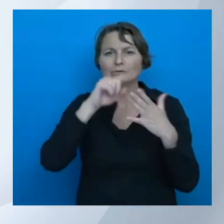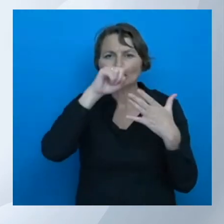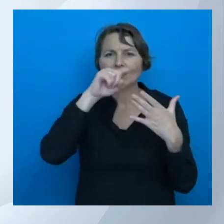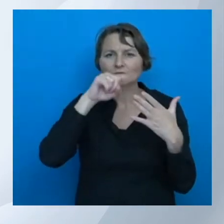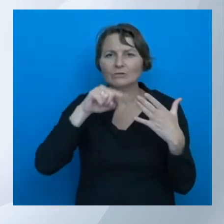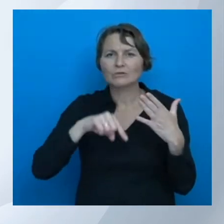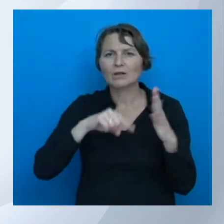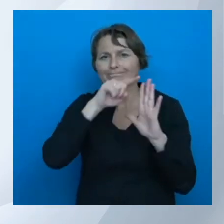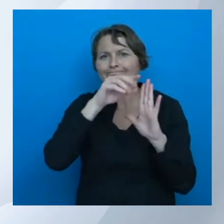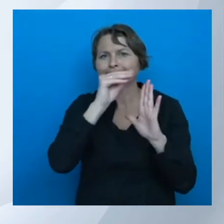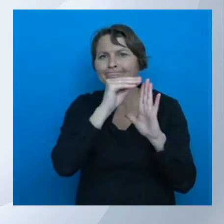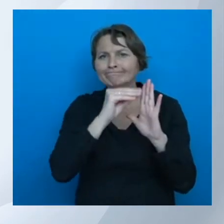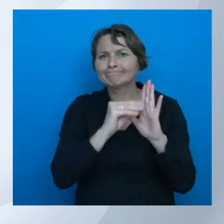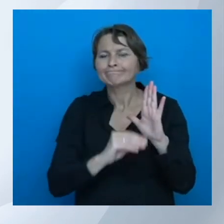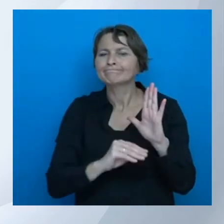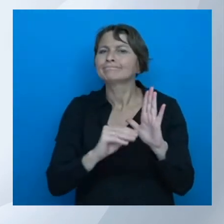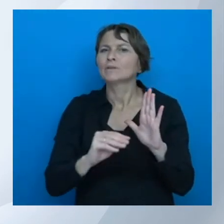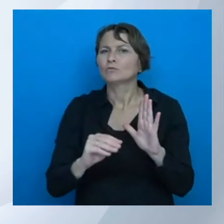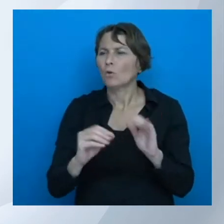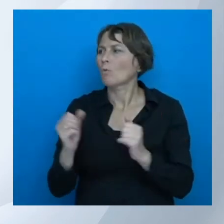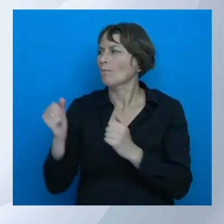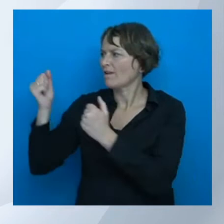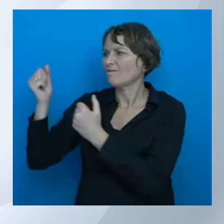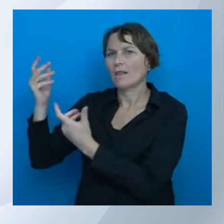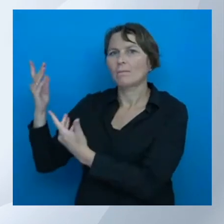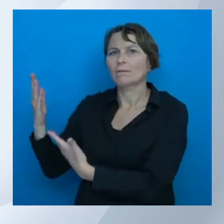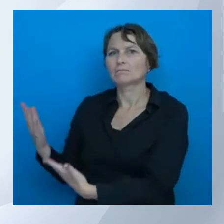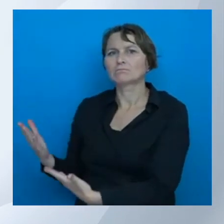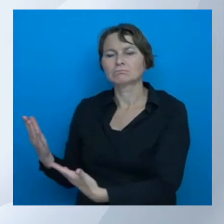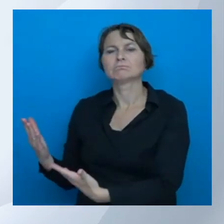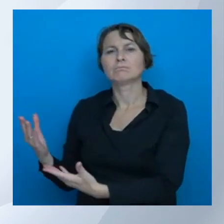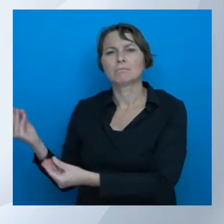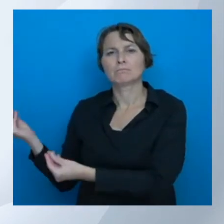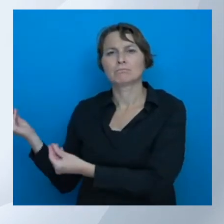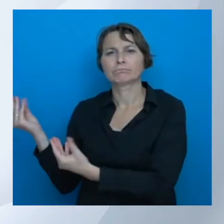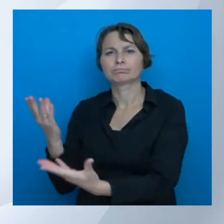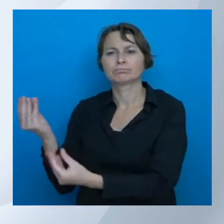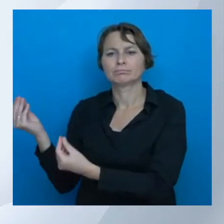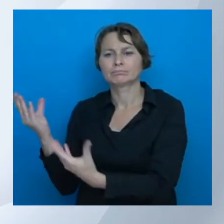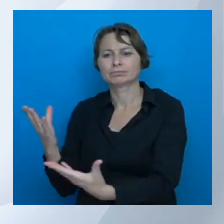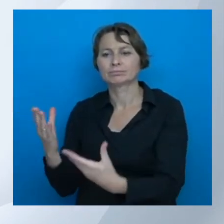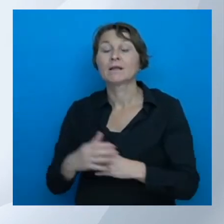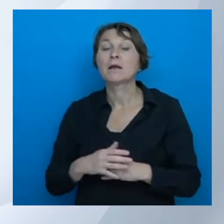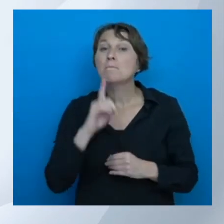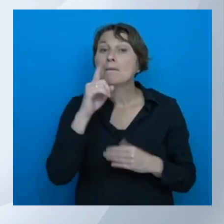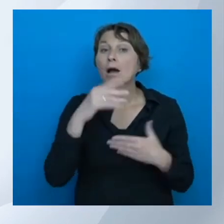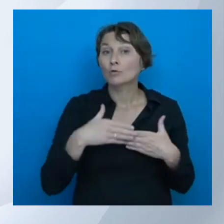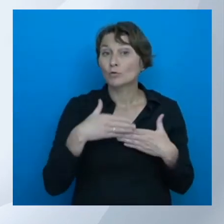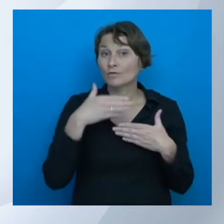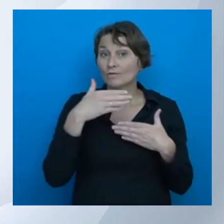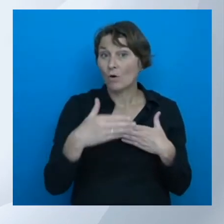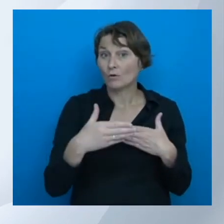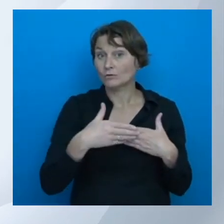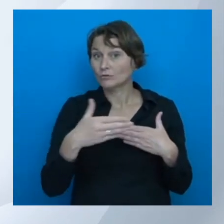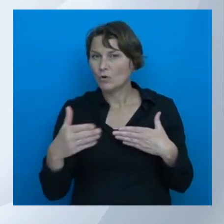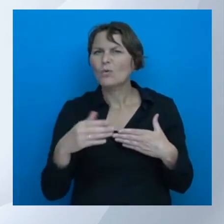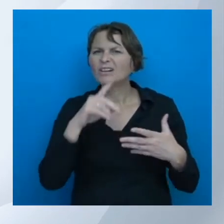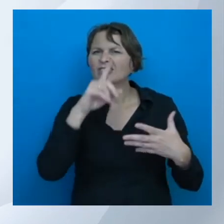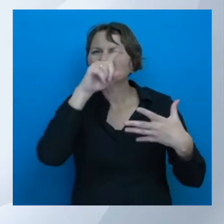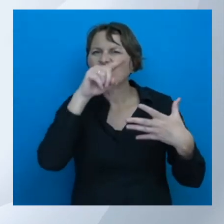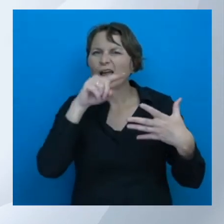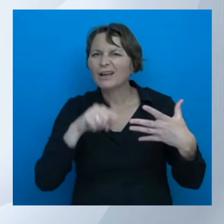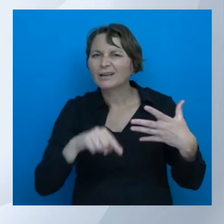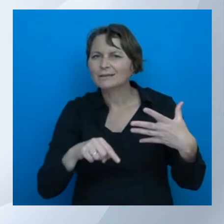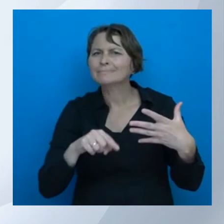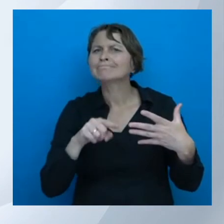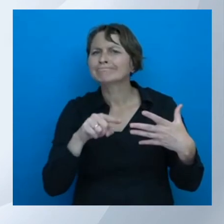are available to serve these requests. And Azure Front Door will automatically go and health check each of those requests at a definable interval. I've set